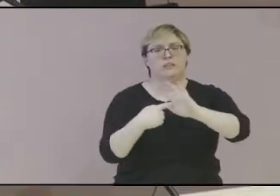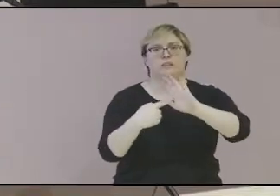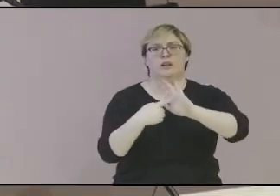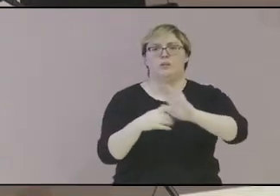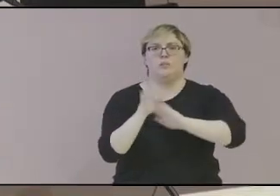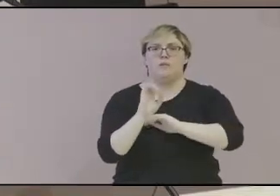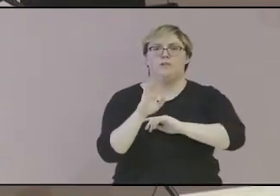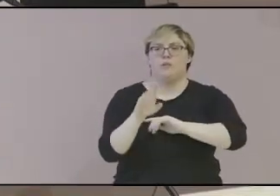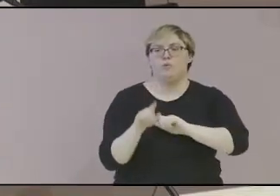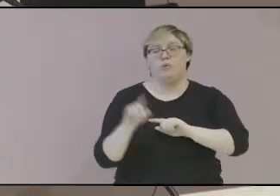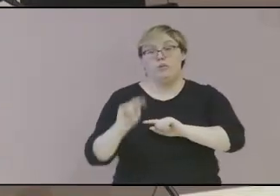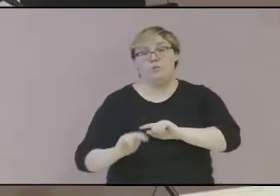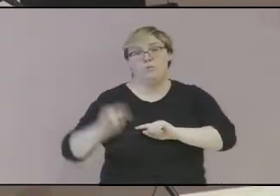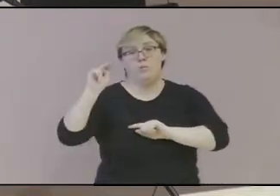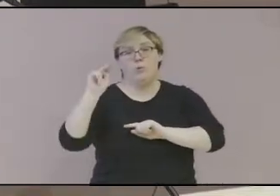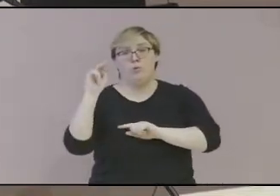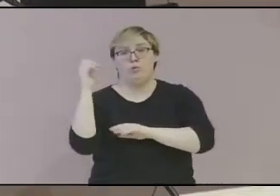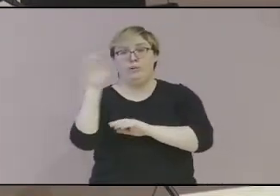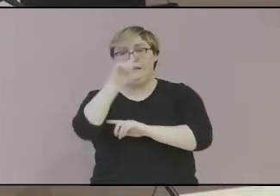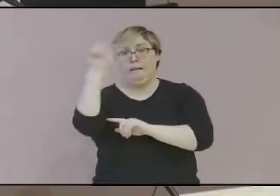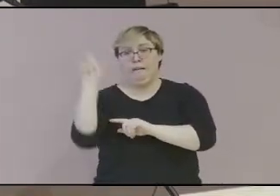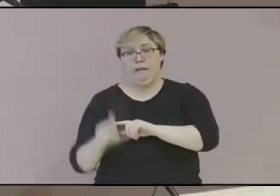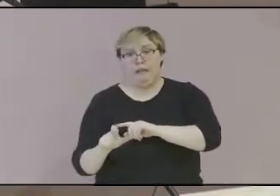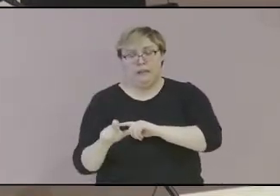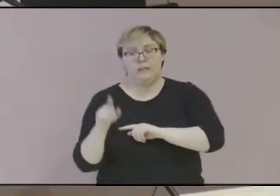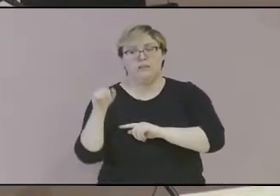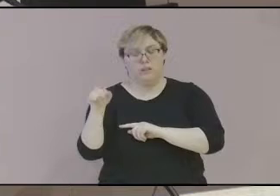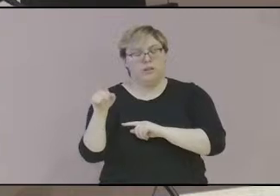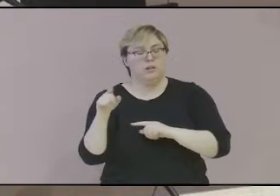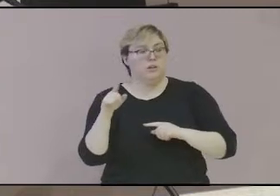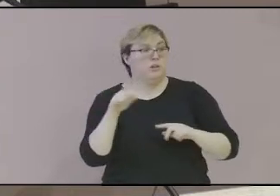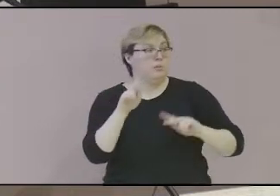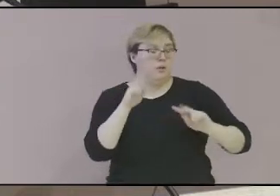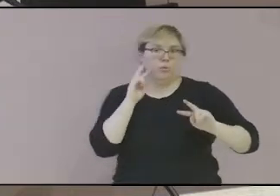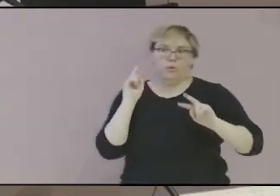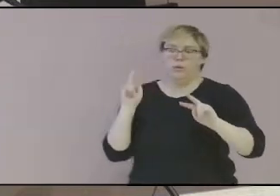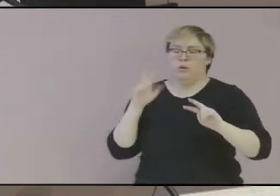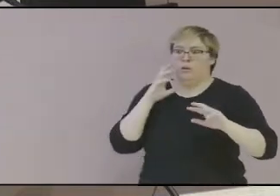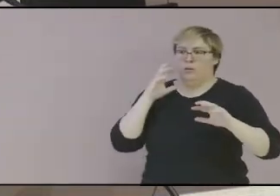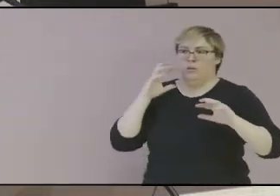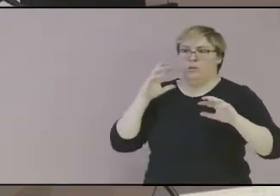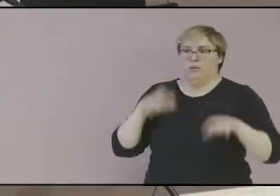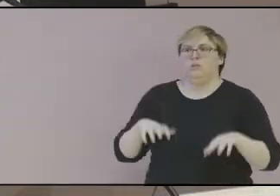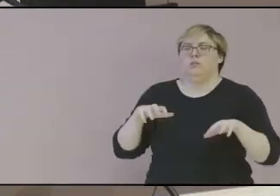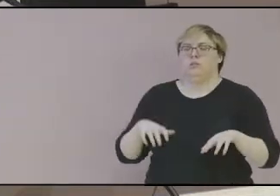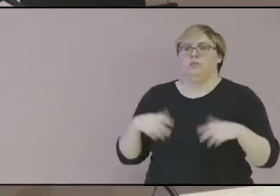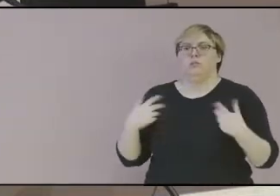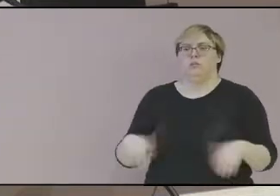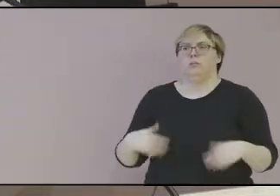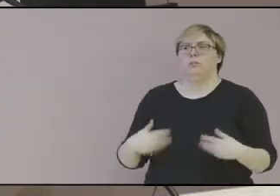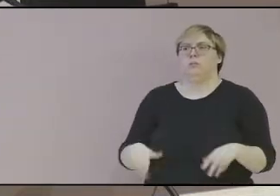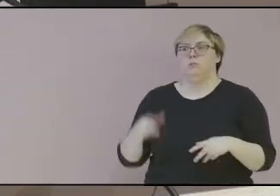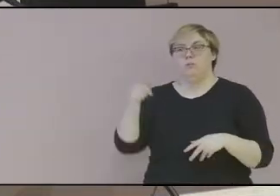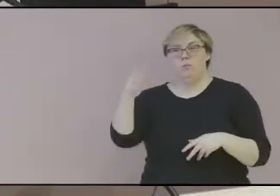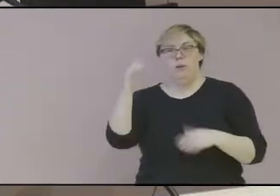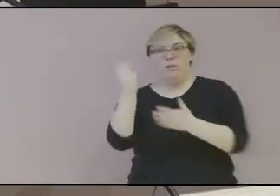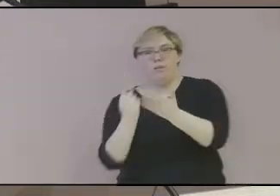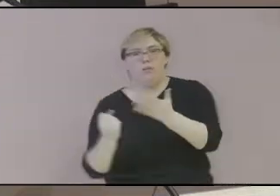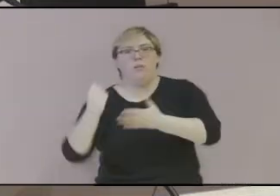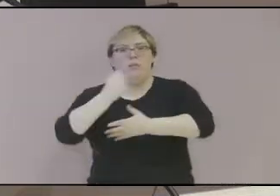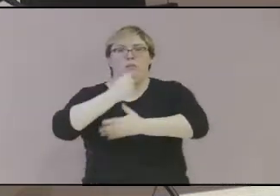medical societies did enact protocols for rationing ventilators by age and by